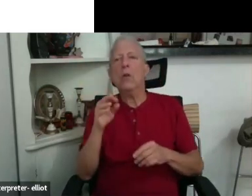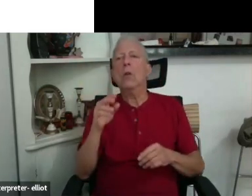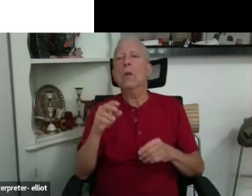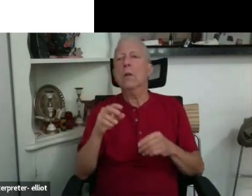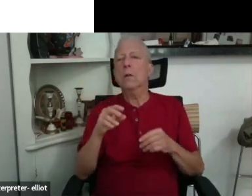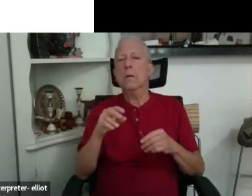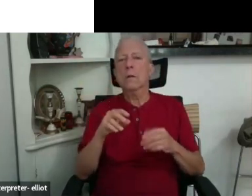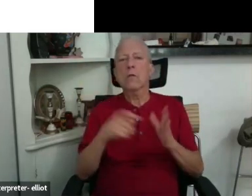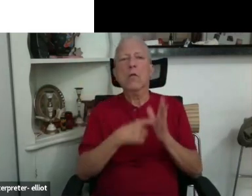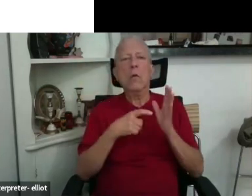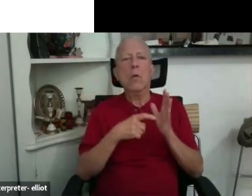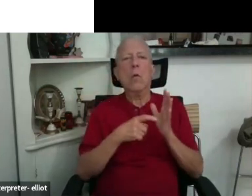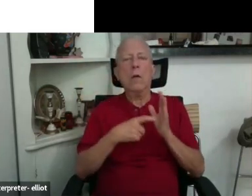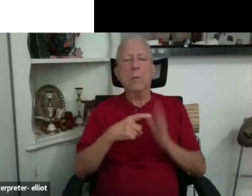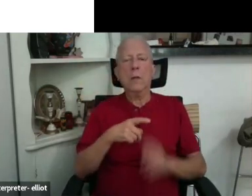can post that here.